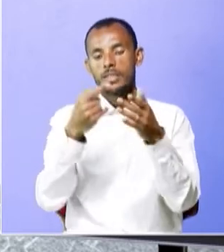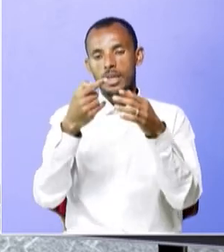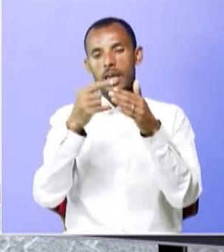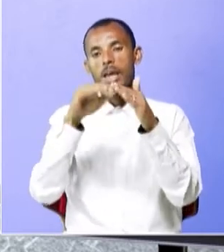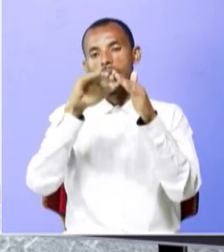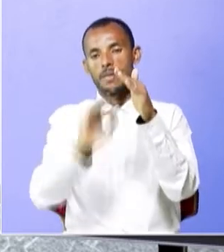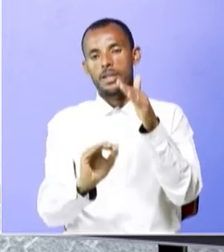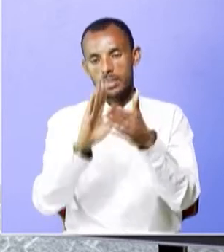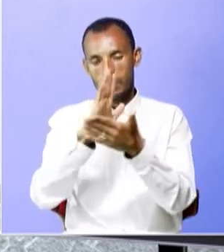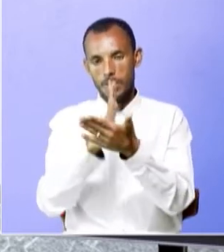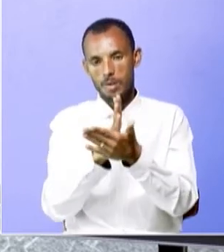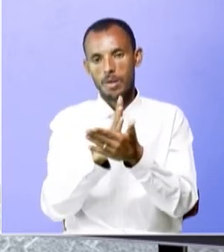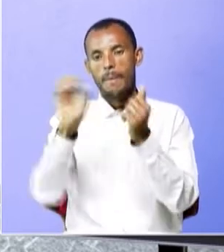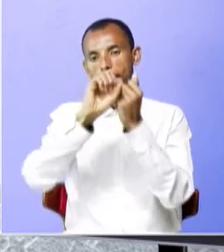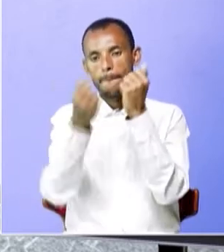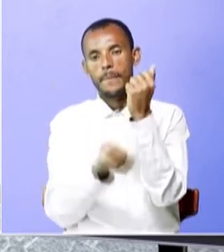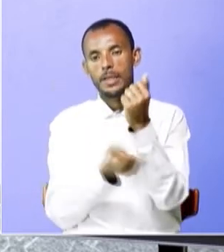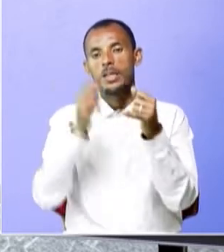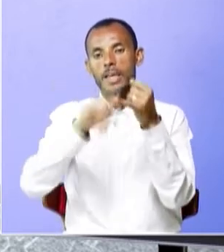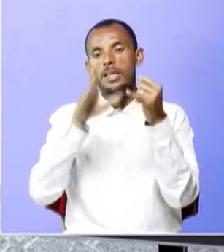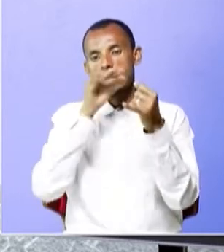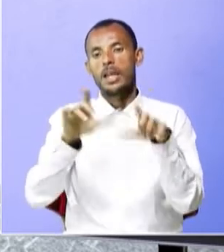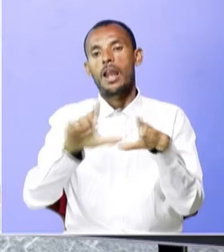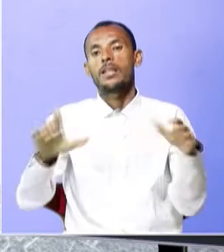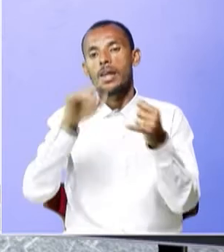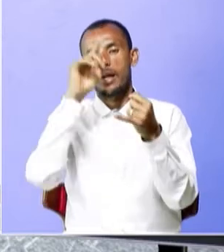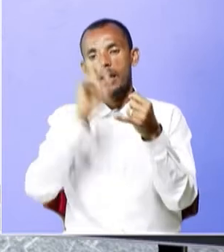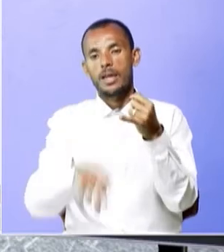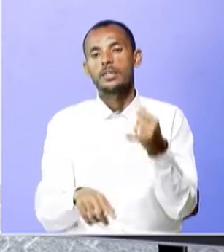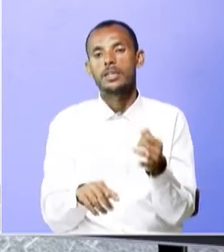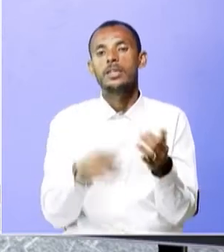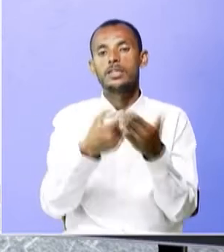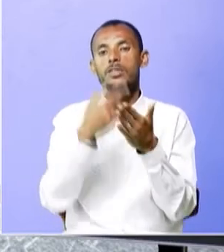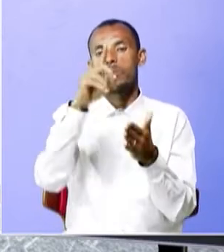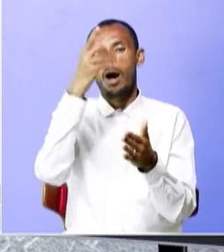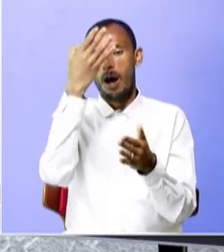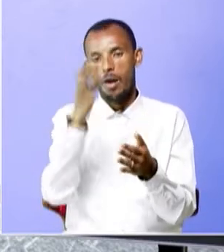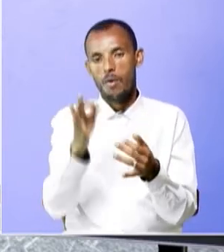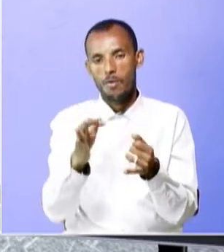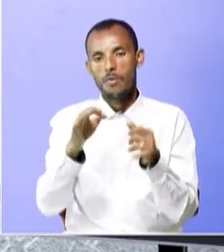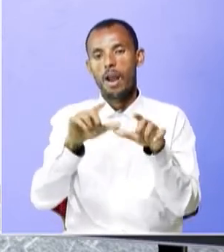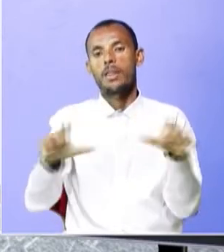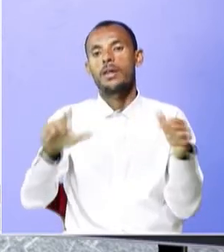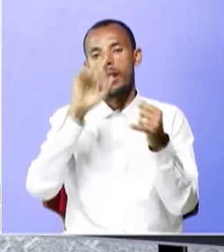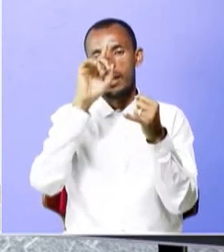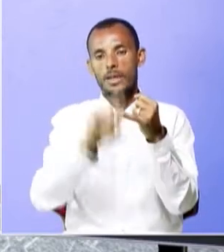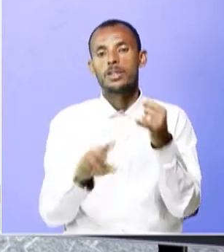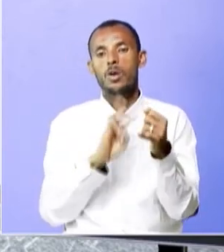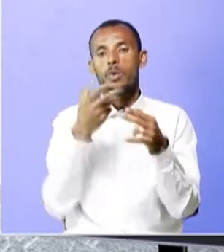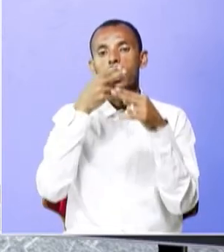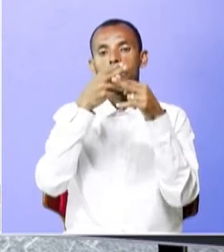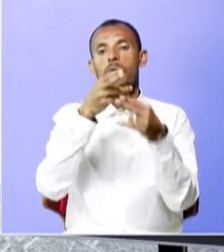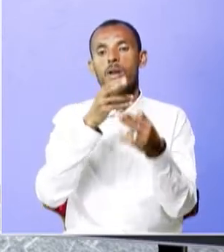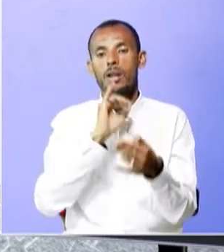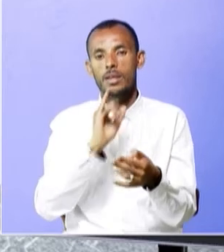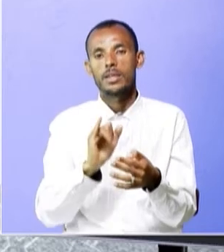base edge and lateral edge. So, so this is one of the lateral edge. We call it